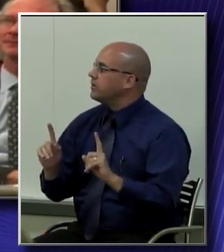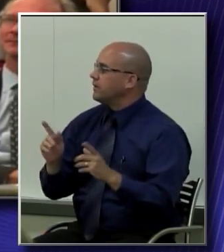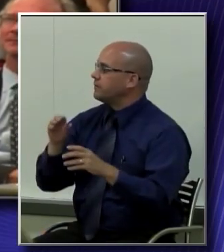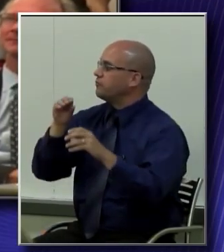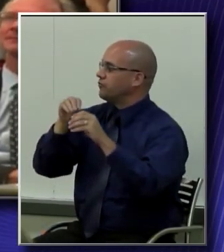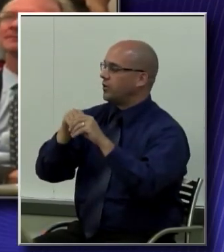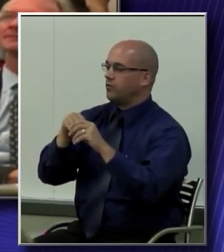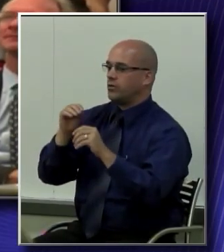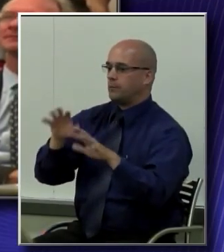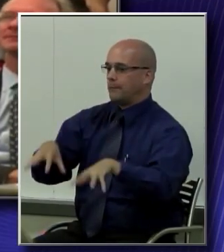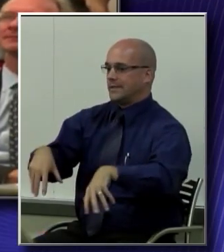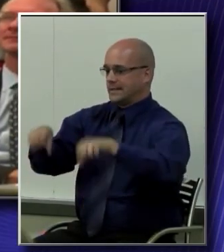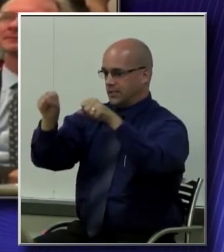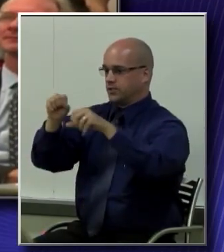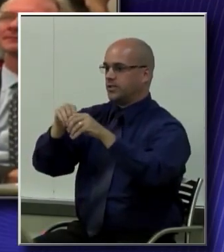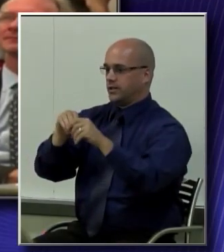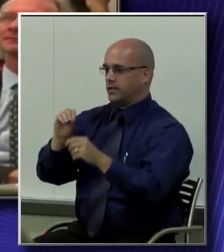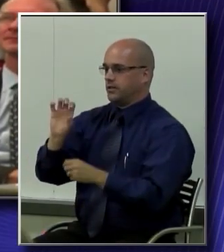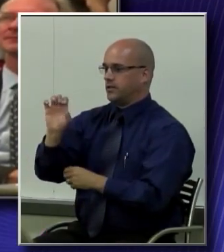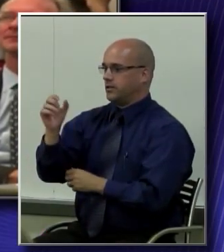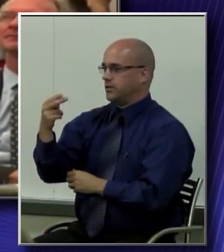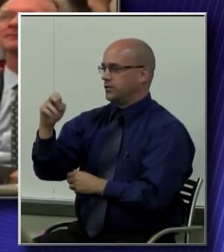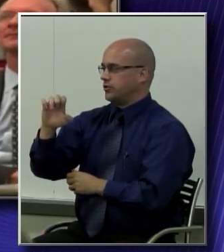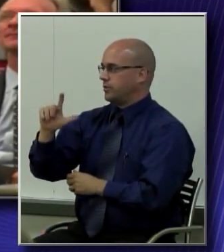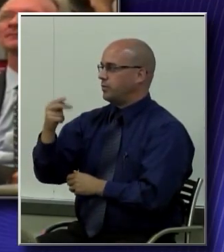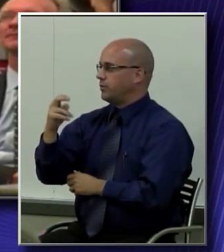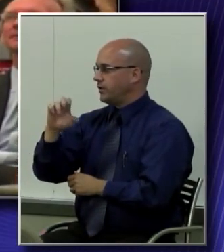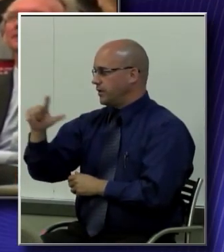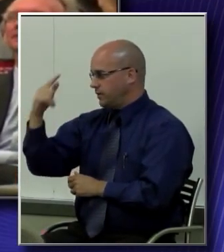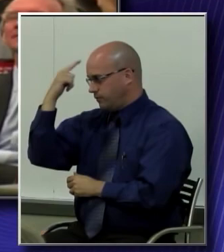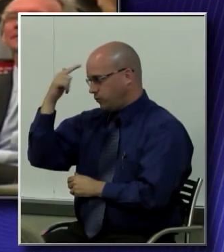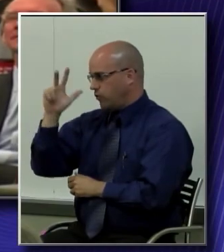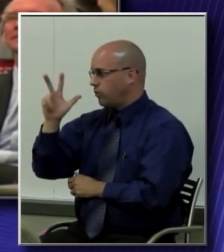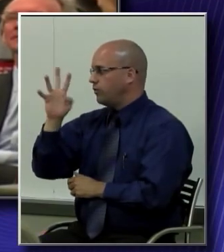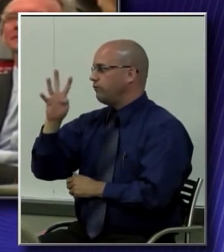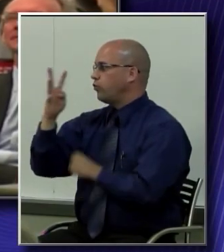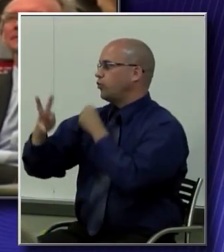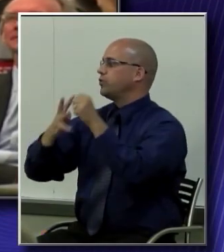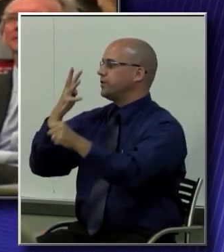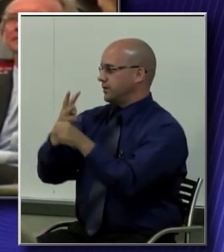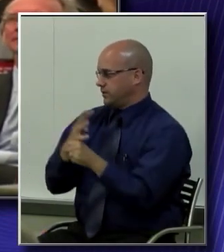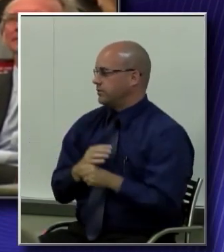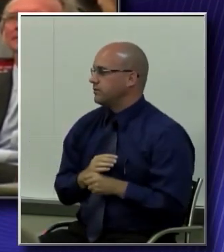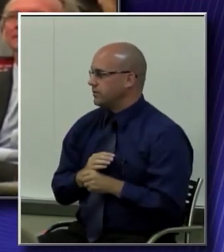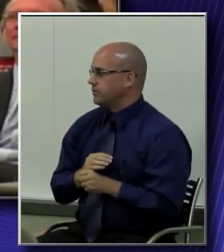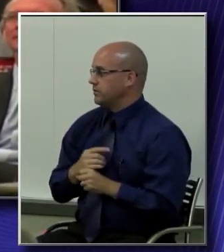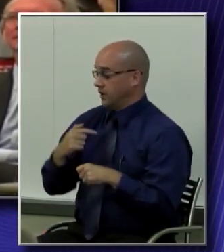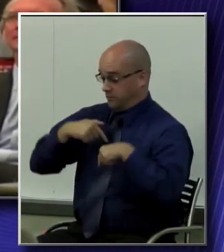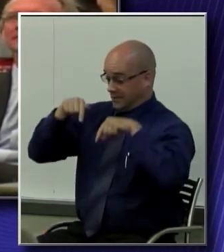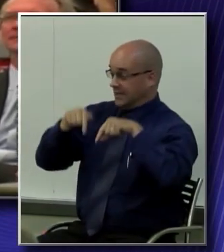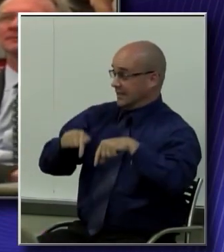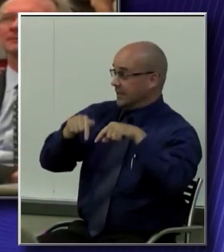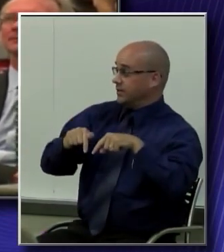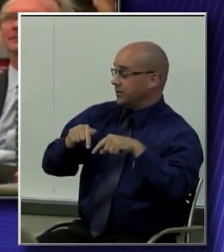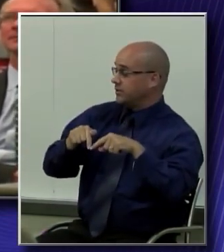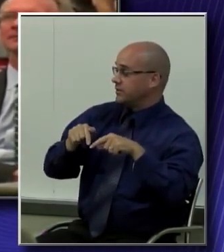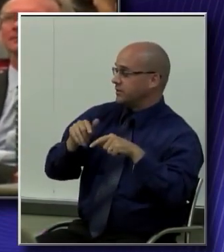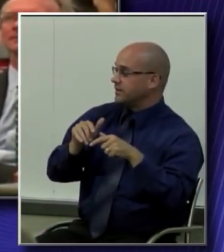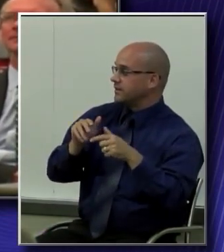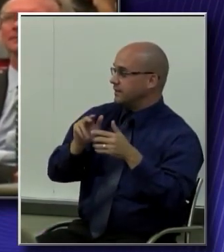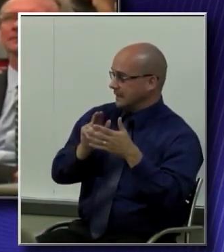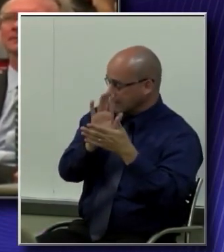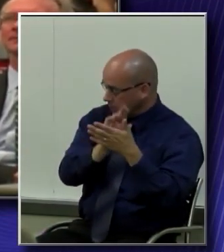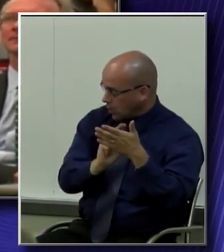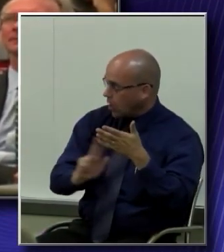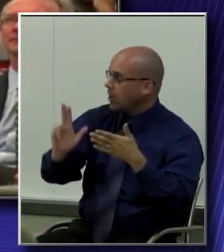Hill for 34 years. And I've been involved on this campus and